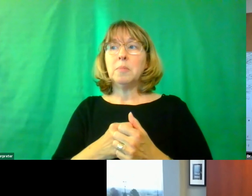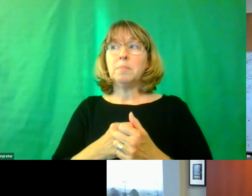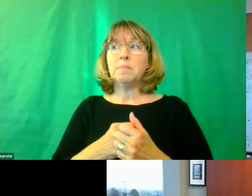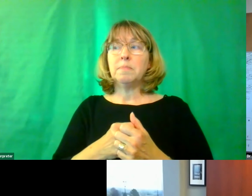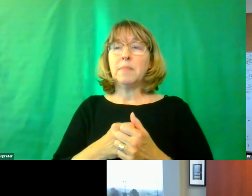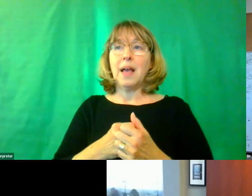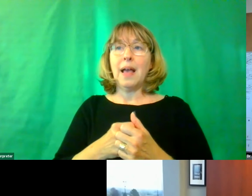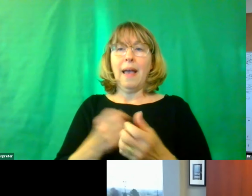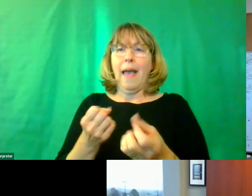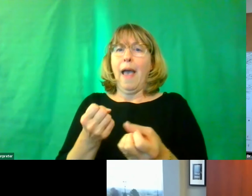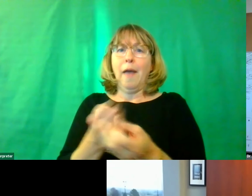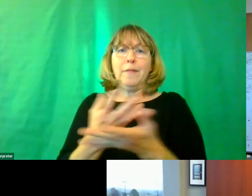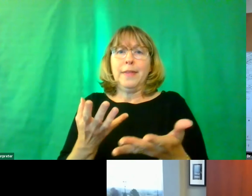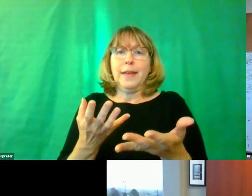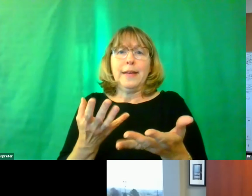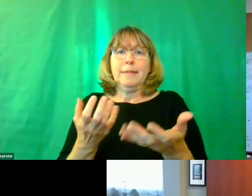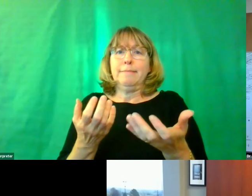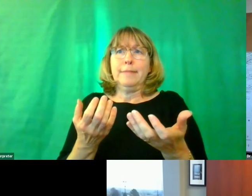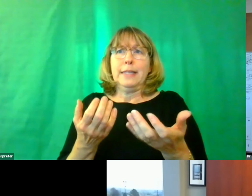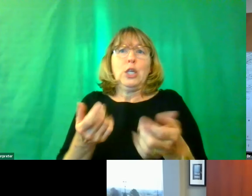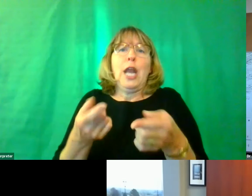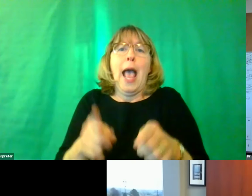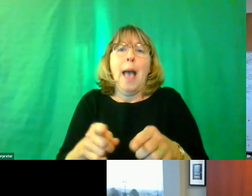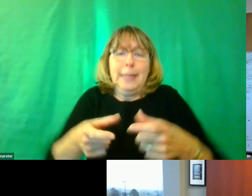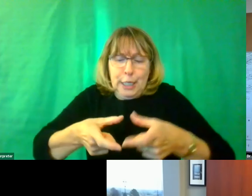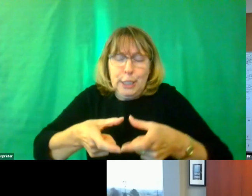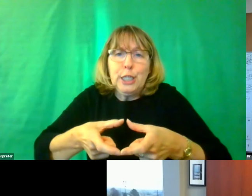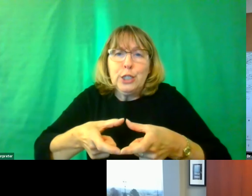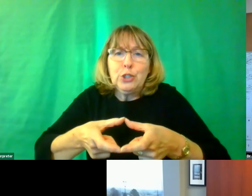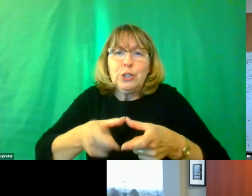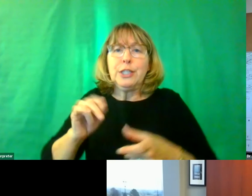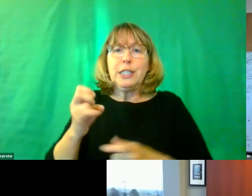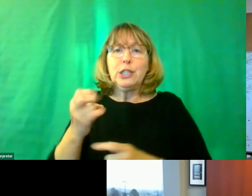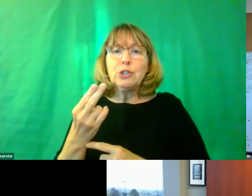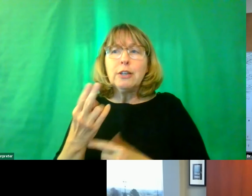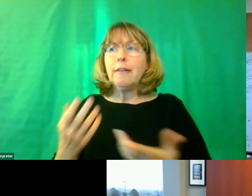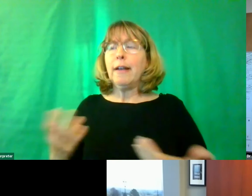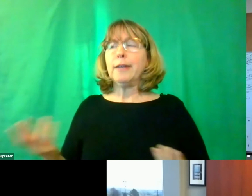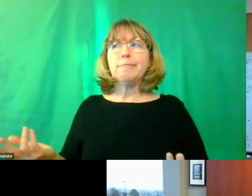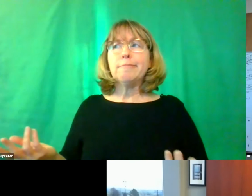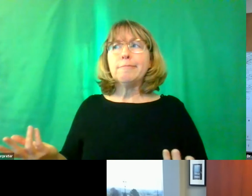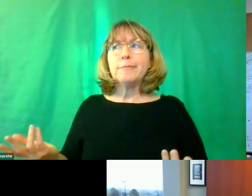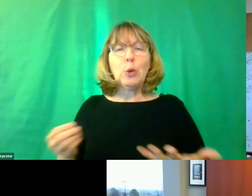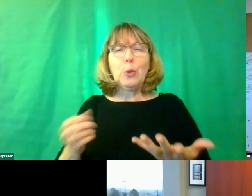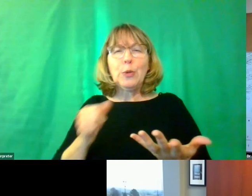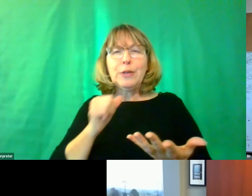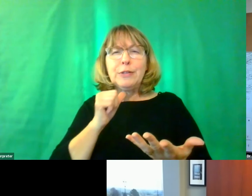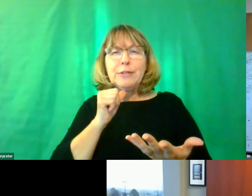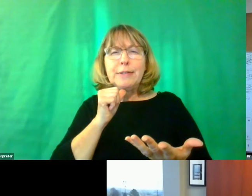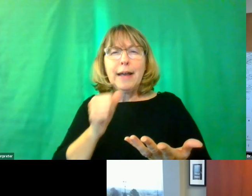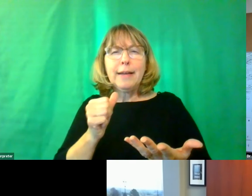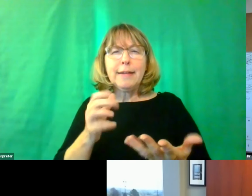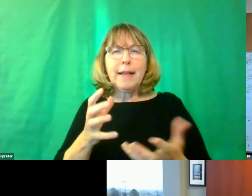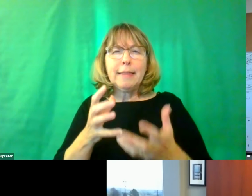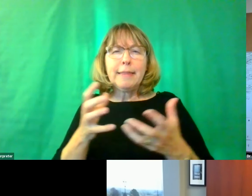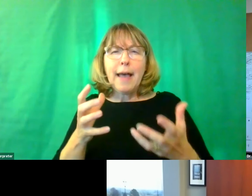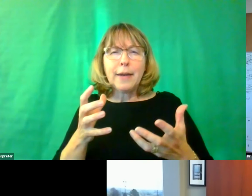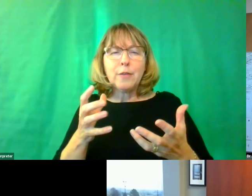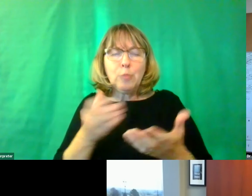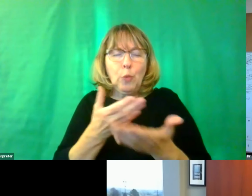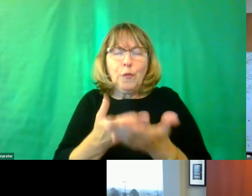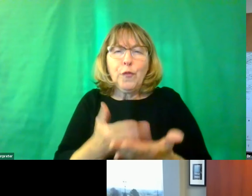dish. I have seen very little in the way of validation of a lot of the in vitro assays